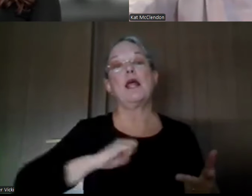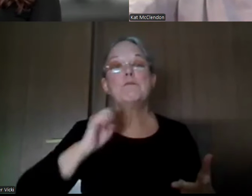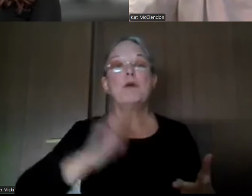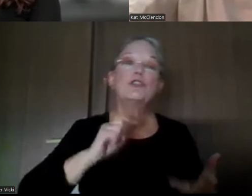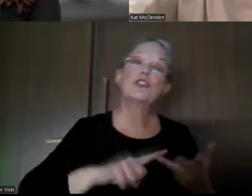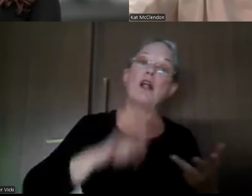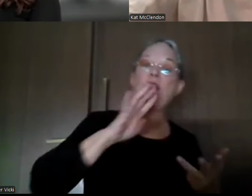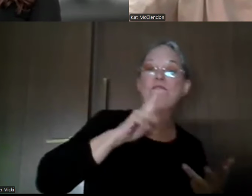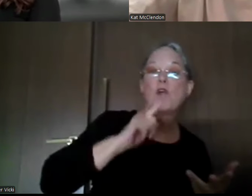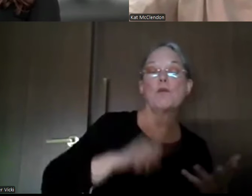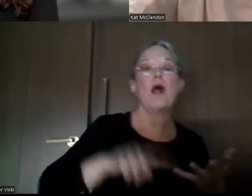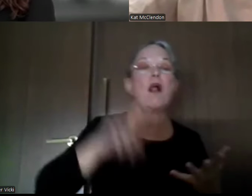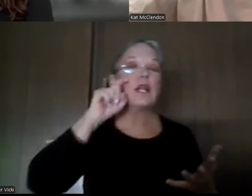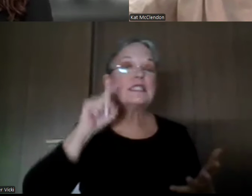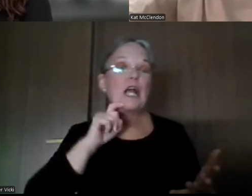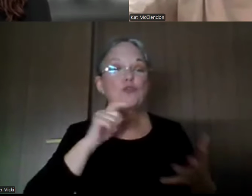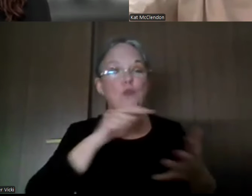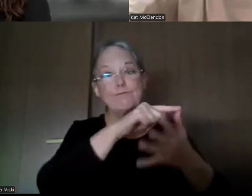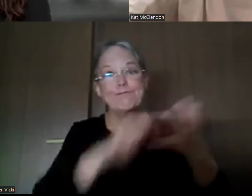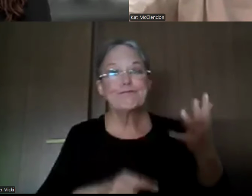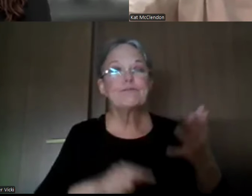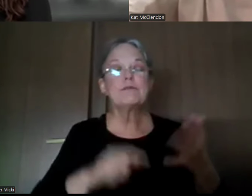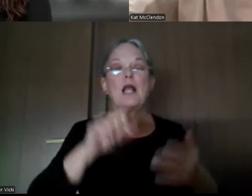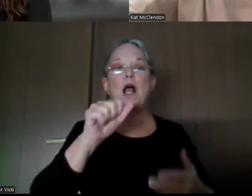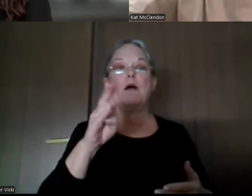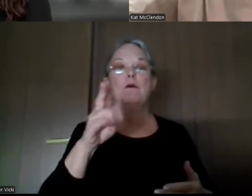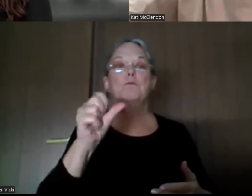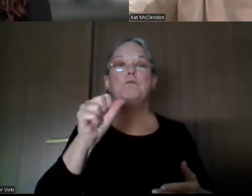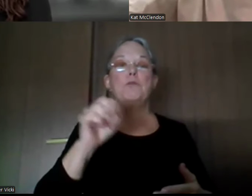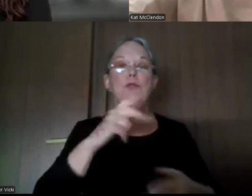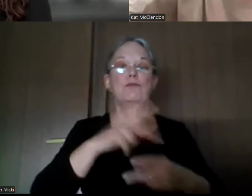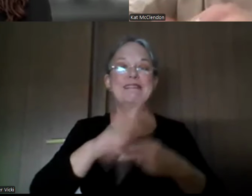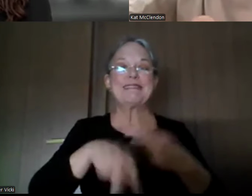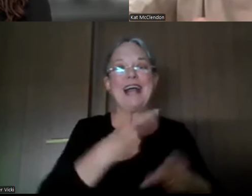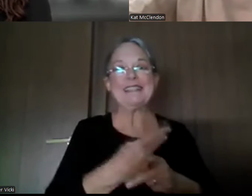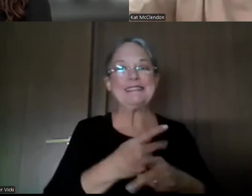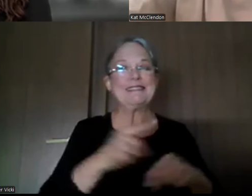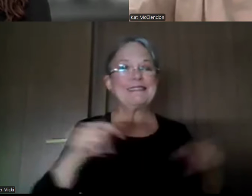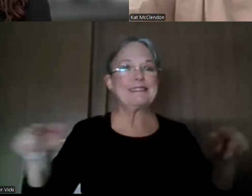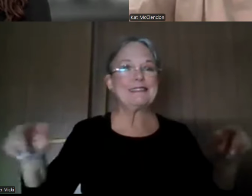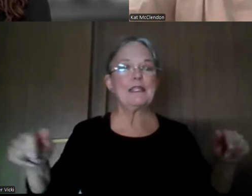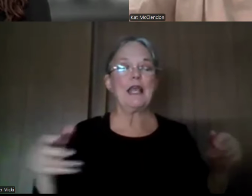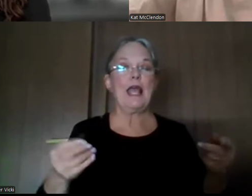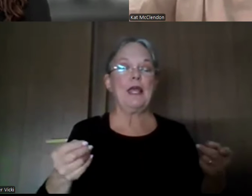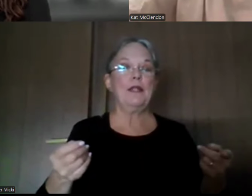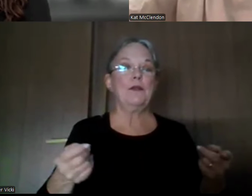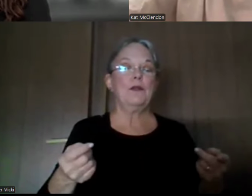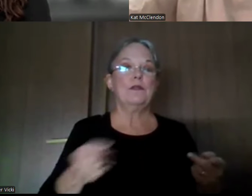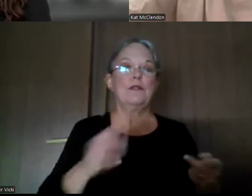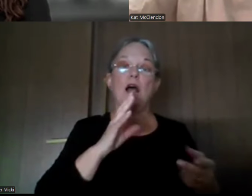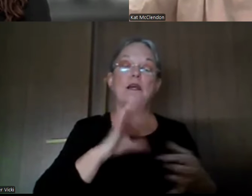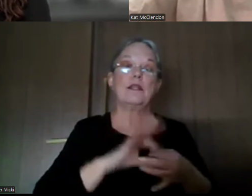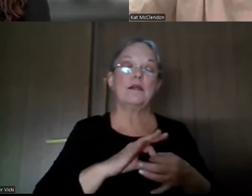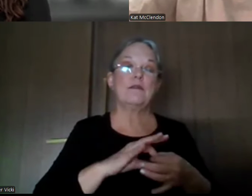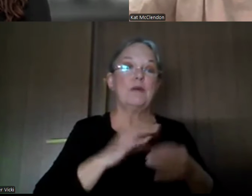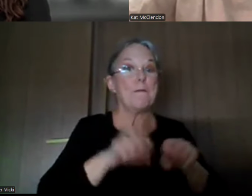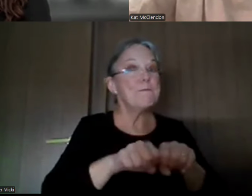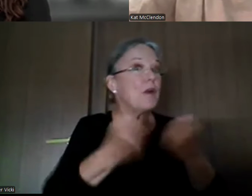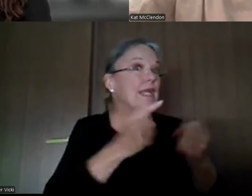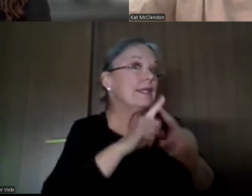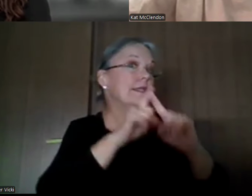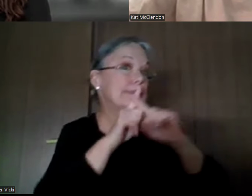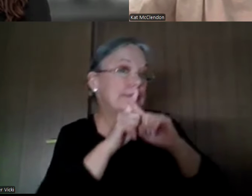sexual. When we think about these abuse types, and when we think about breaking the silence and really just like chopping it